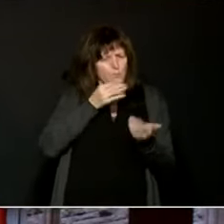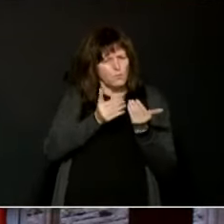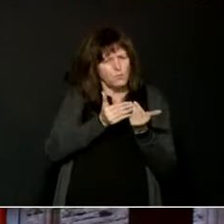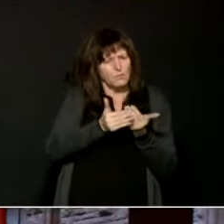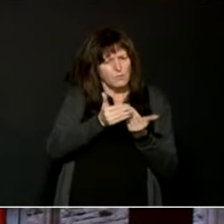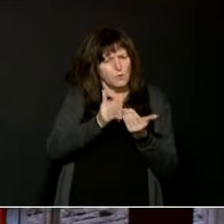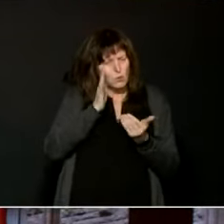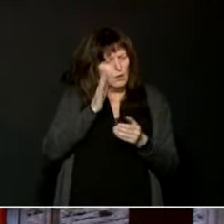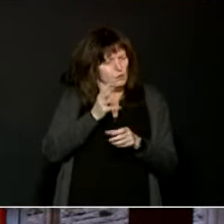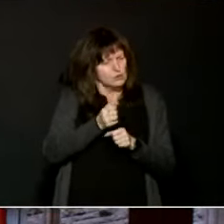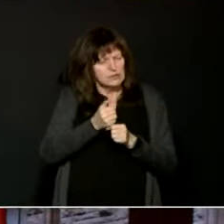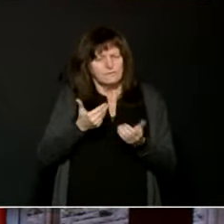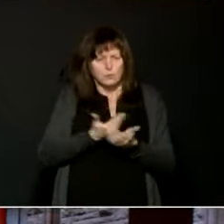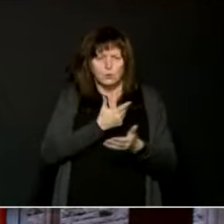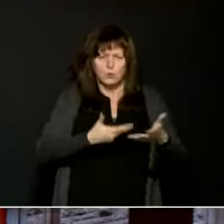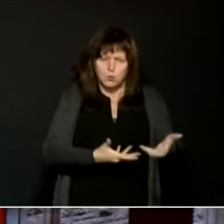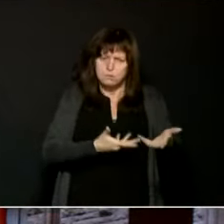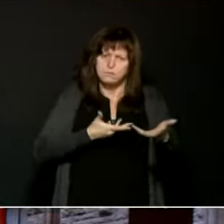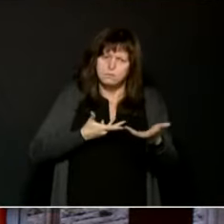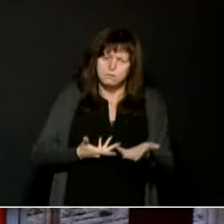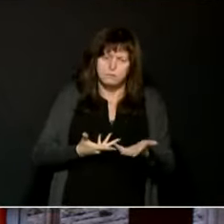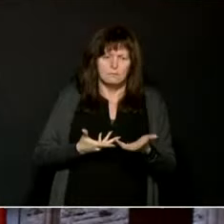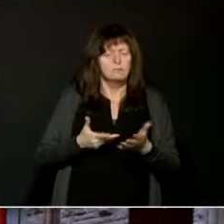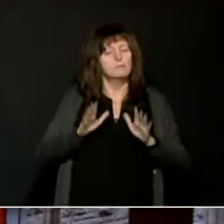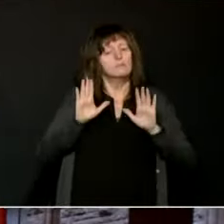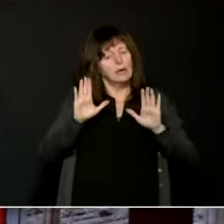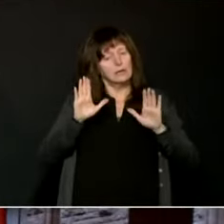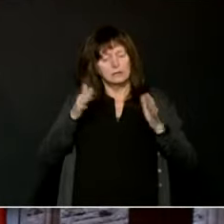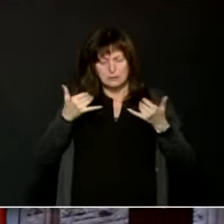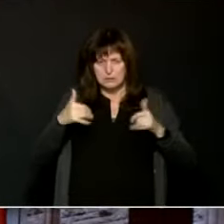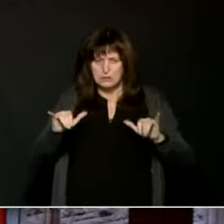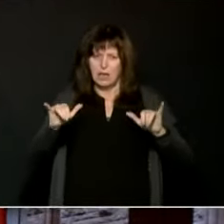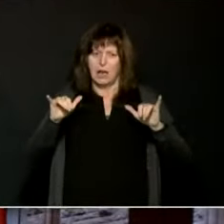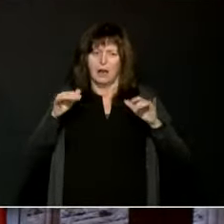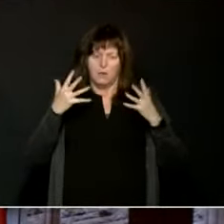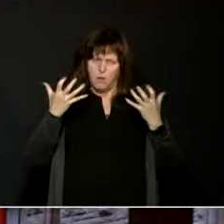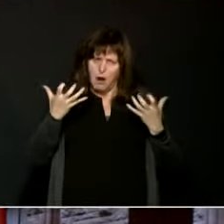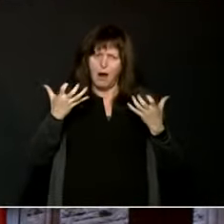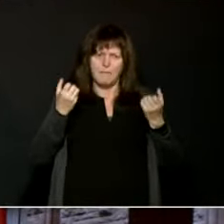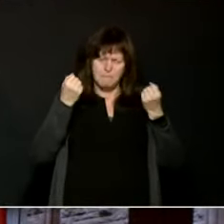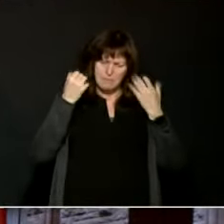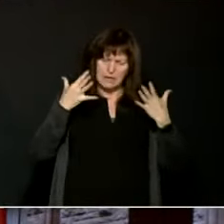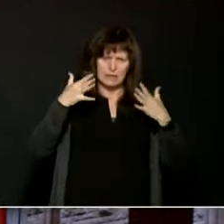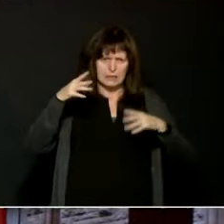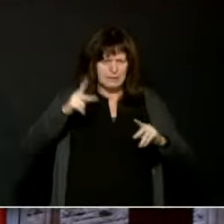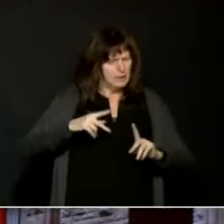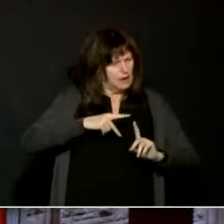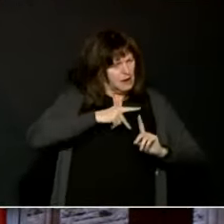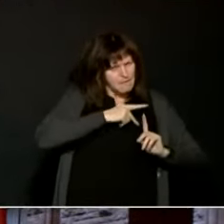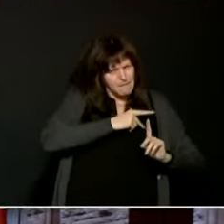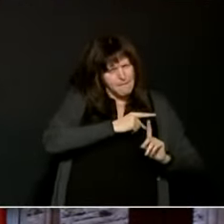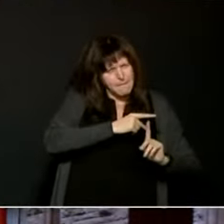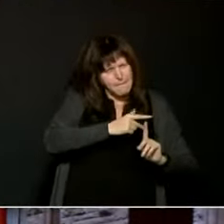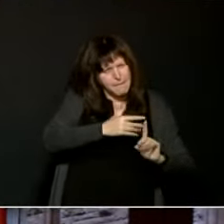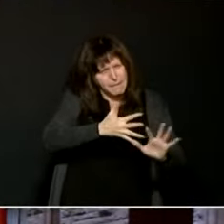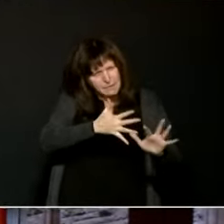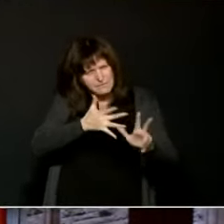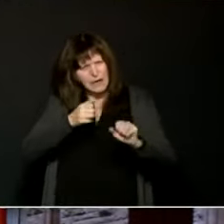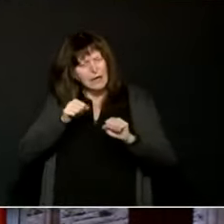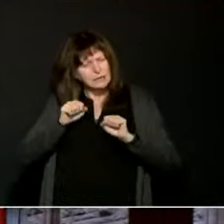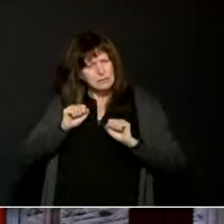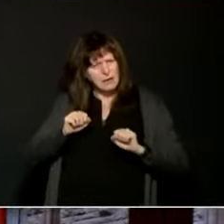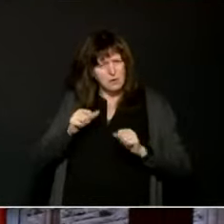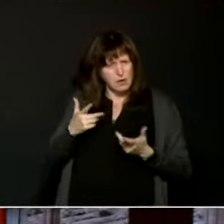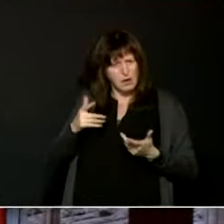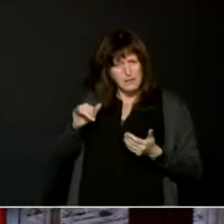we still want as many people protected as quickly as possible, and to try and drive those numbers down. And we still have a lot of work to do